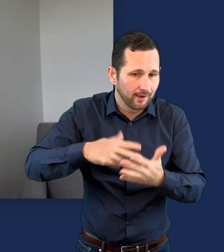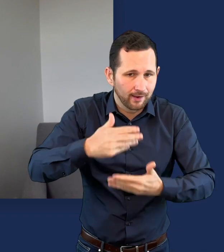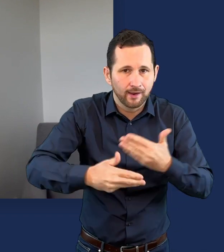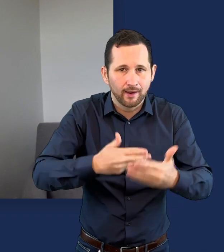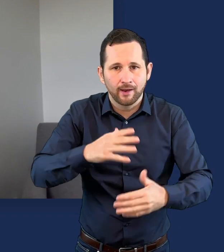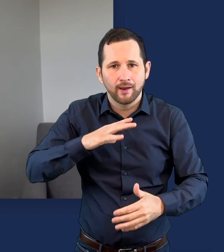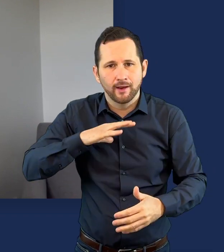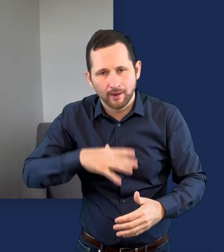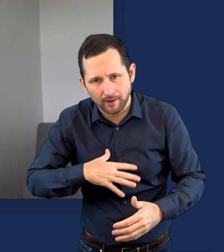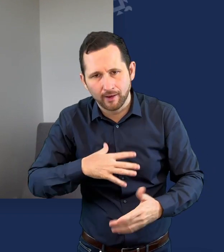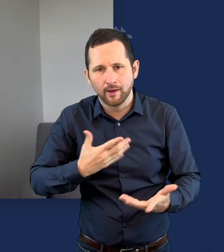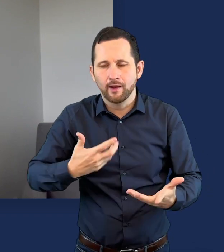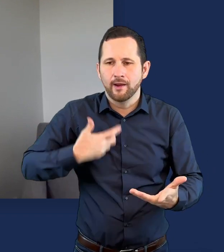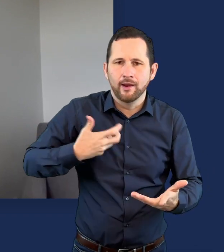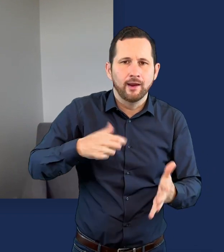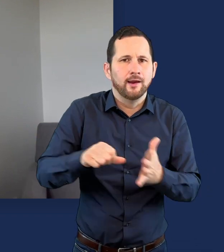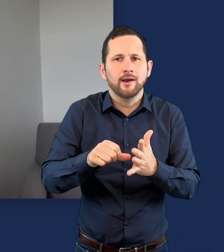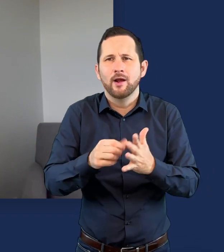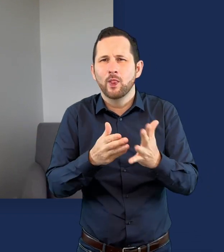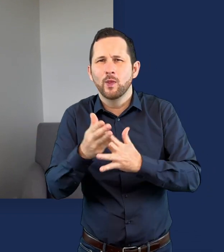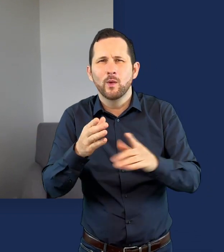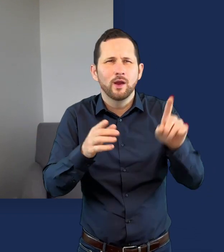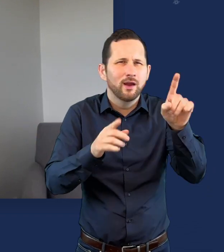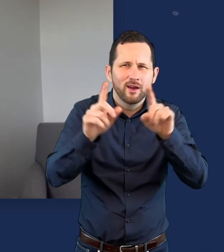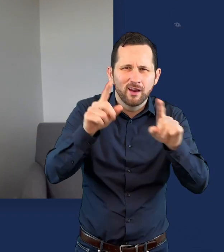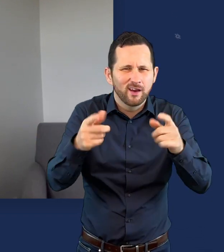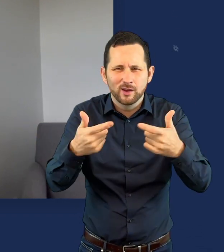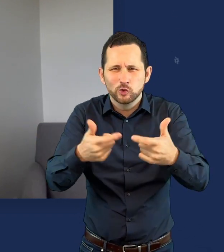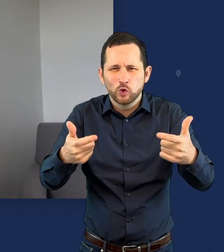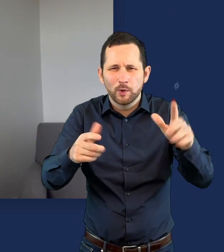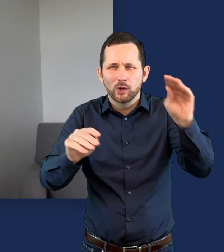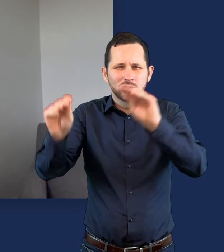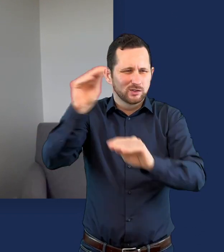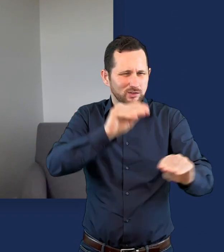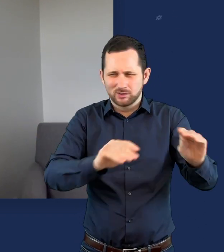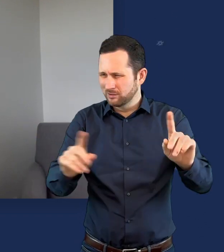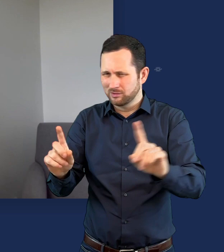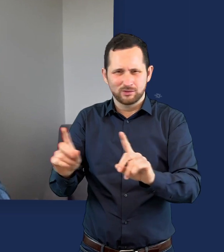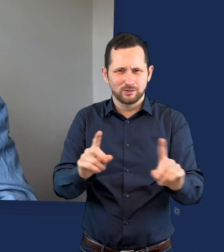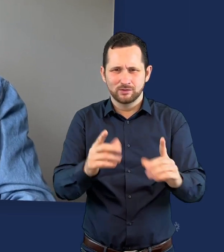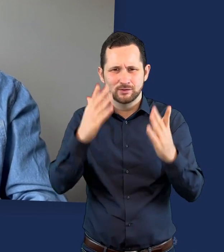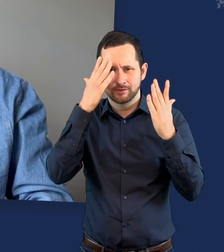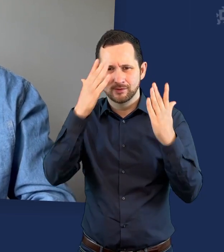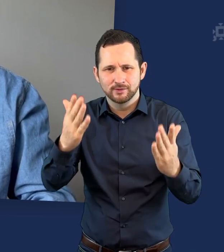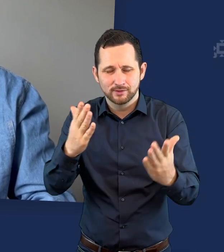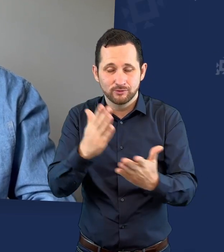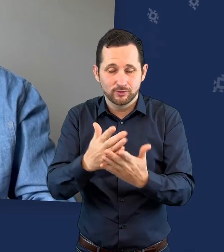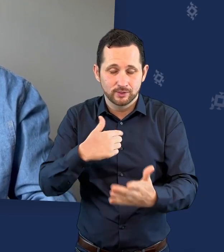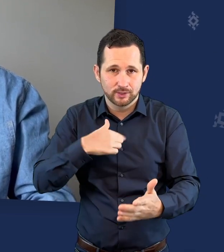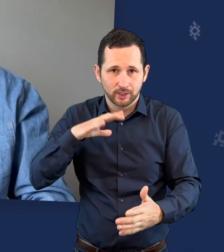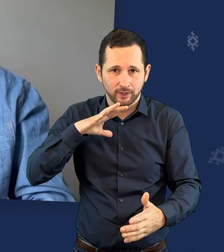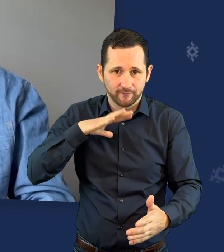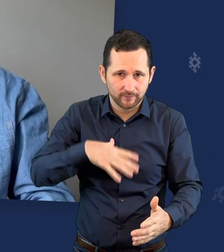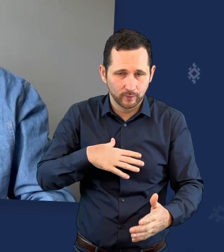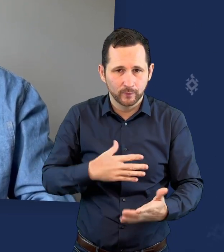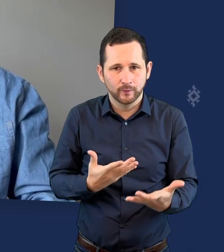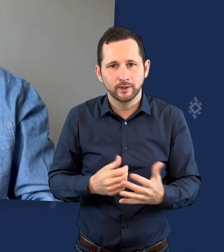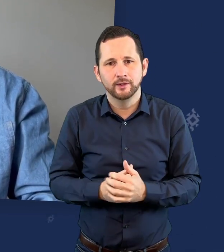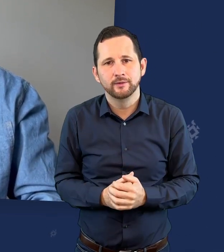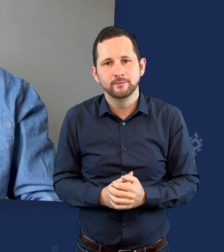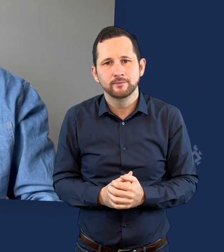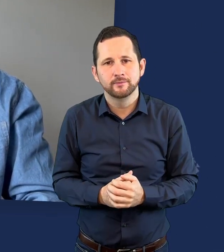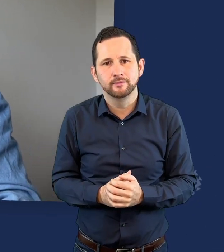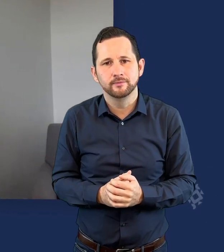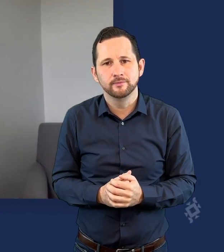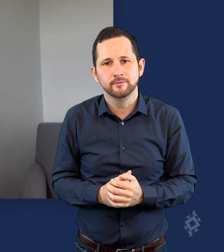filter through unnecessary content and irrelevant links, and sometimes that can make browsing the web a really exhausting and unproductive